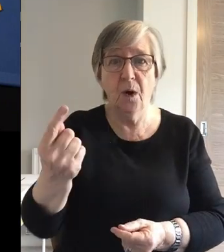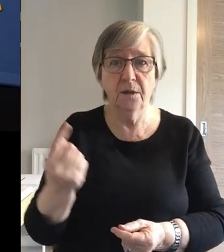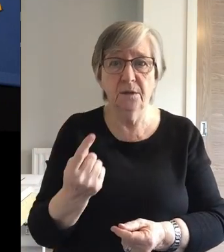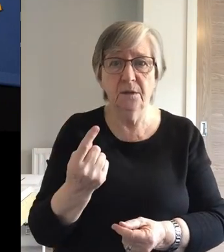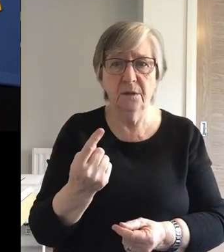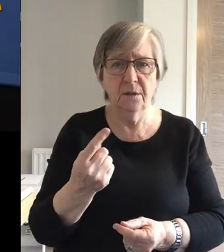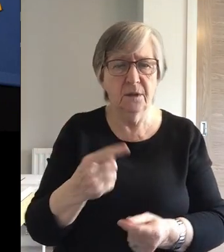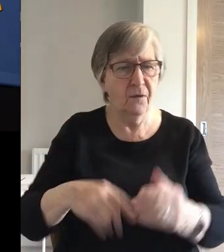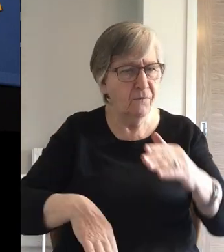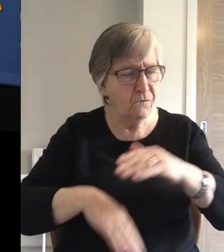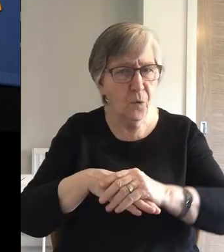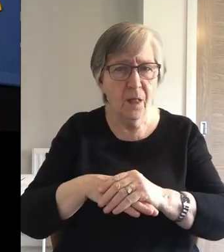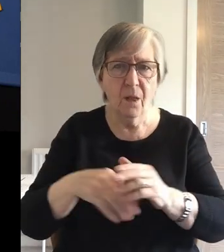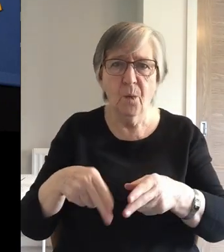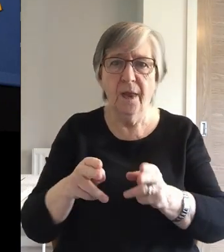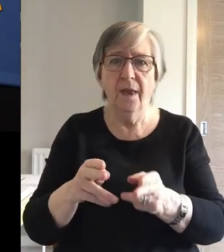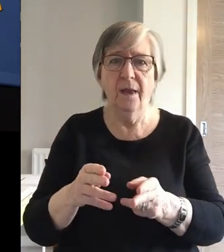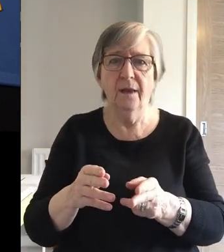his fullness,